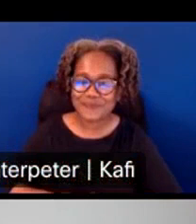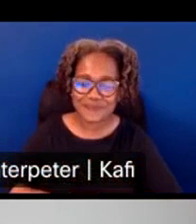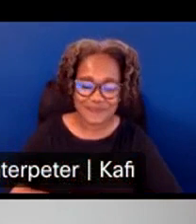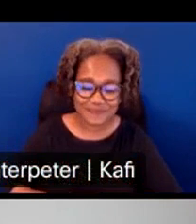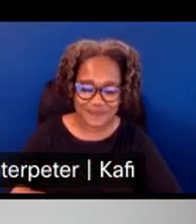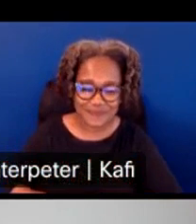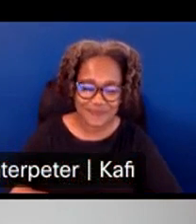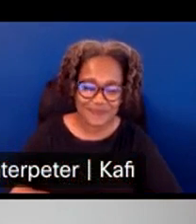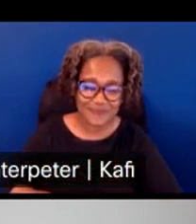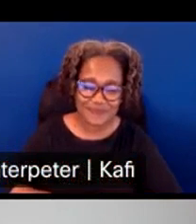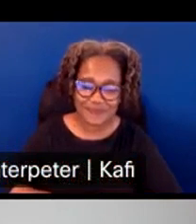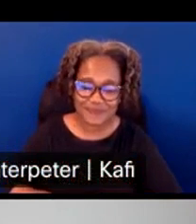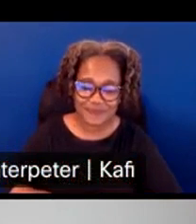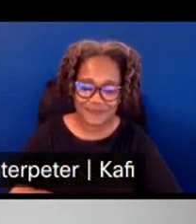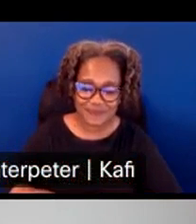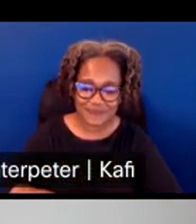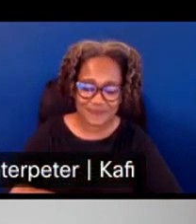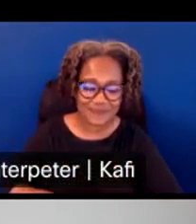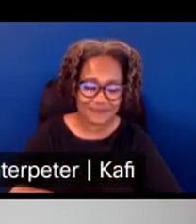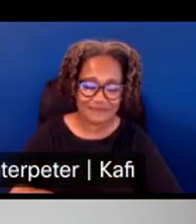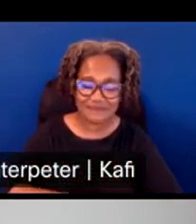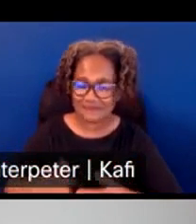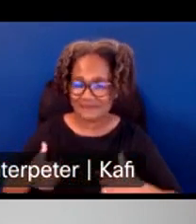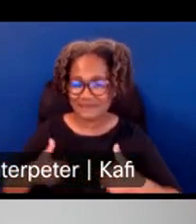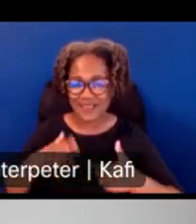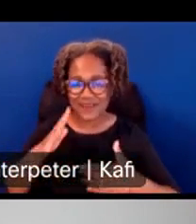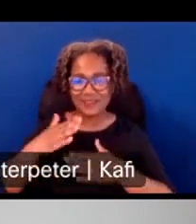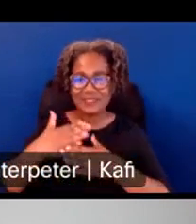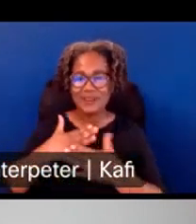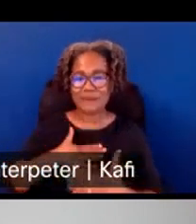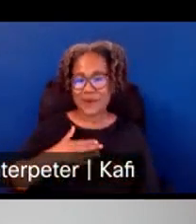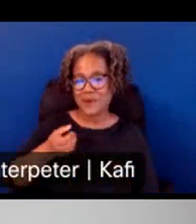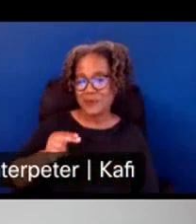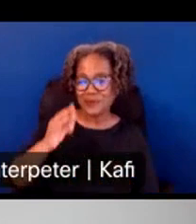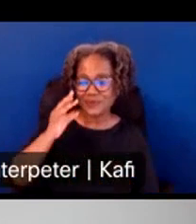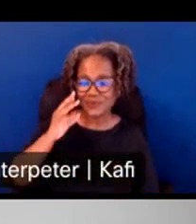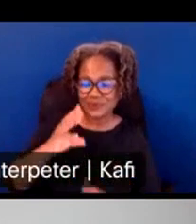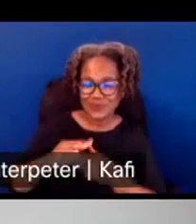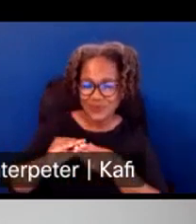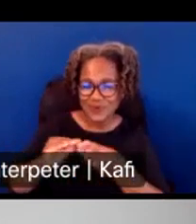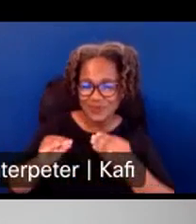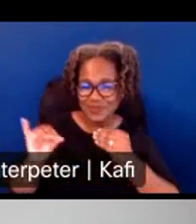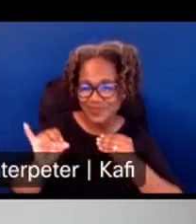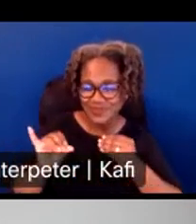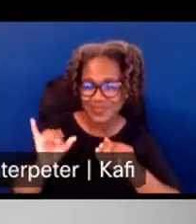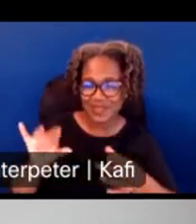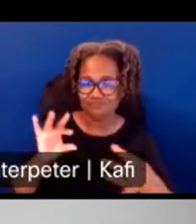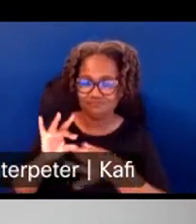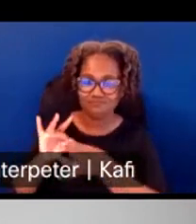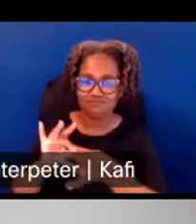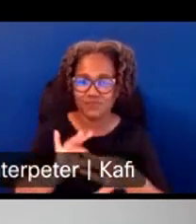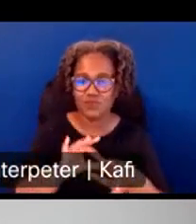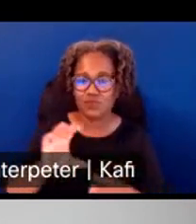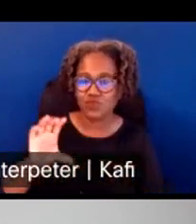I am more than happy to share some stories that relate to Crown, just monitoring